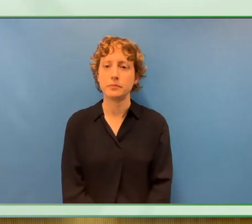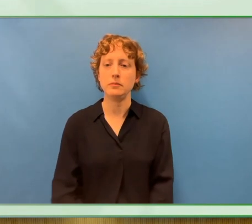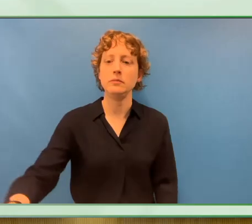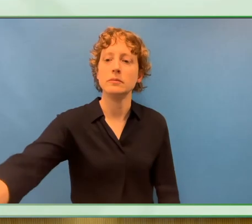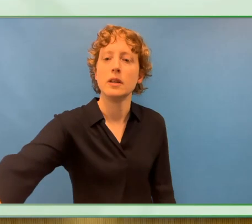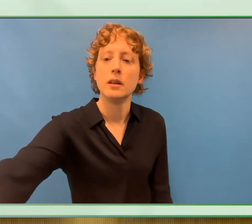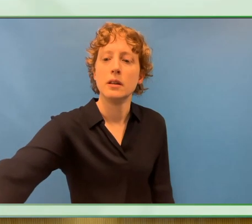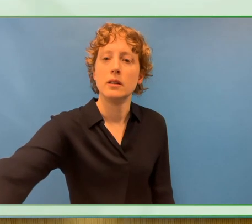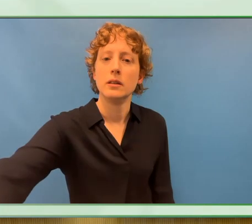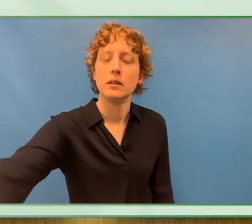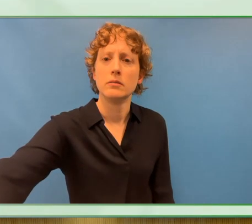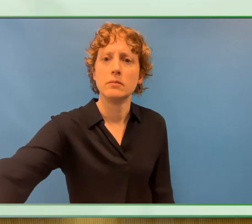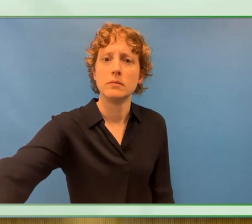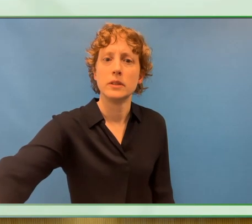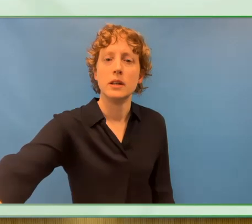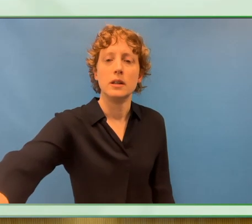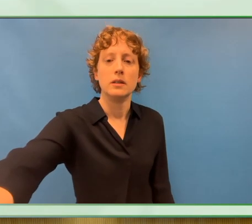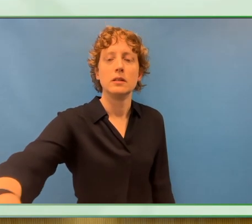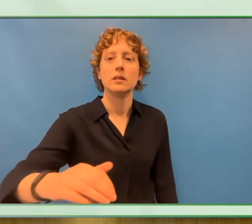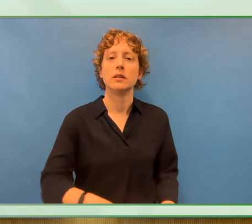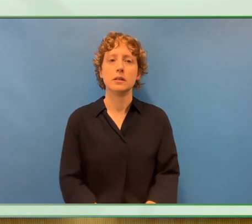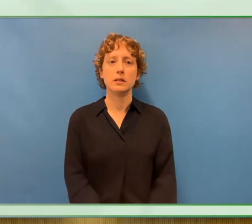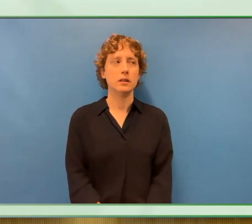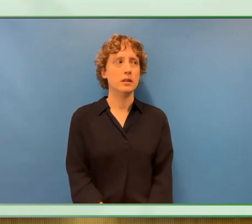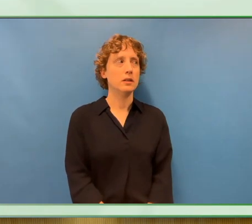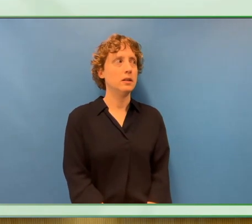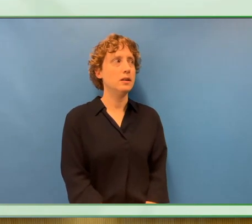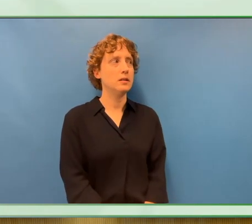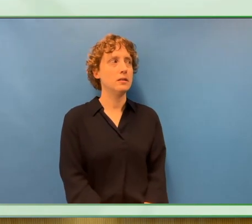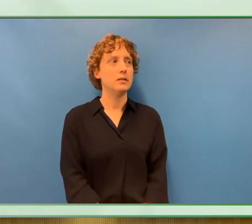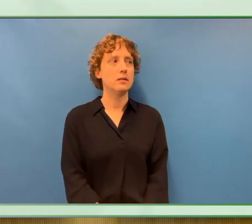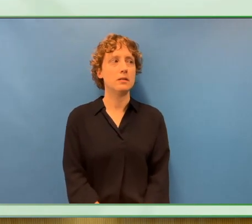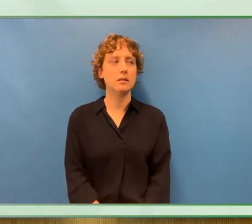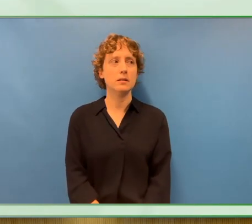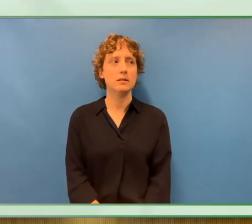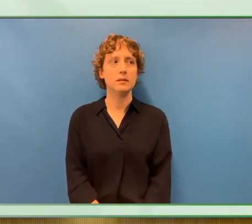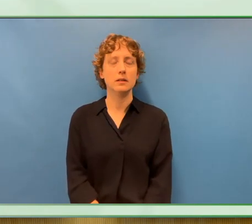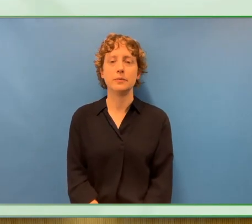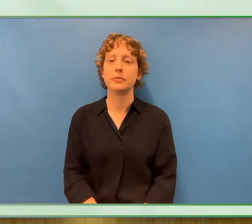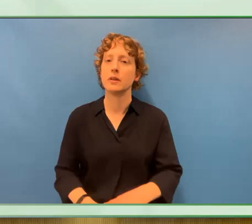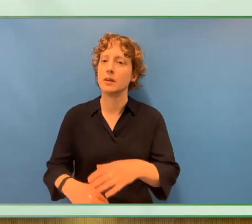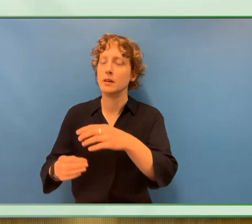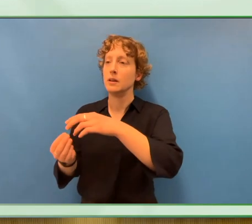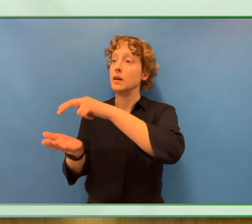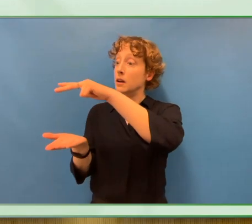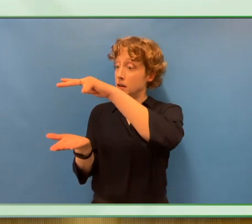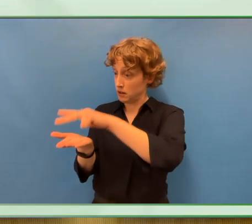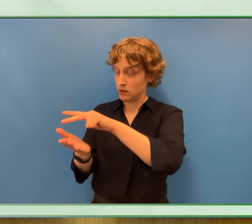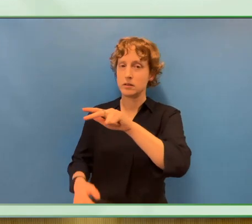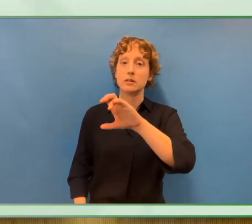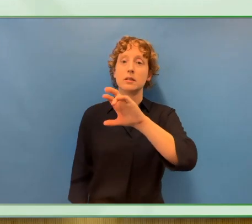country ratifies the CRPD, a disabled person really still has to rely on the domestic